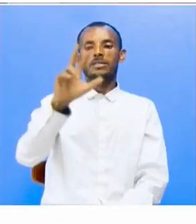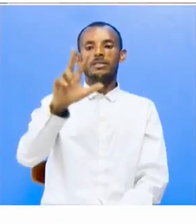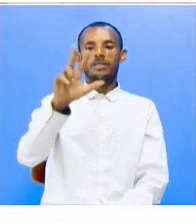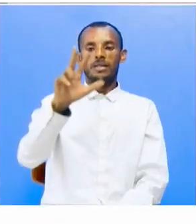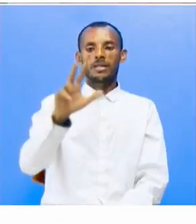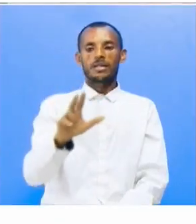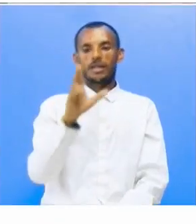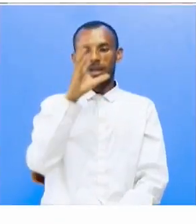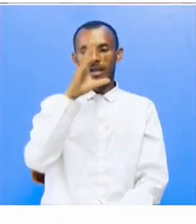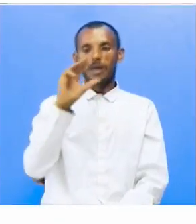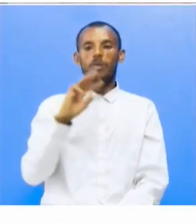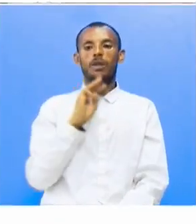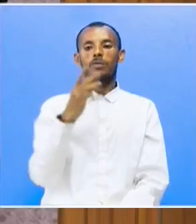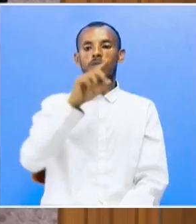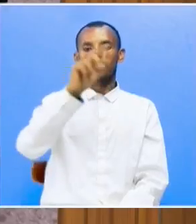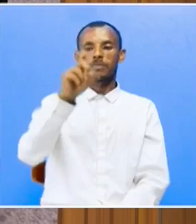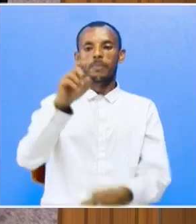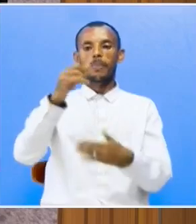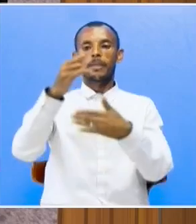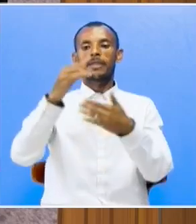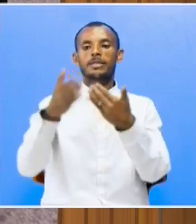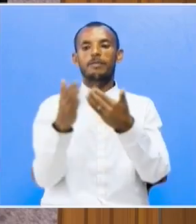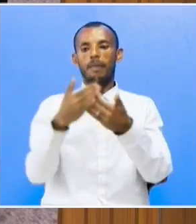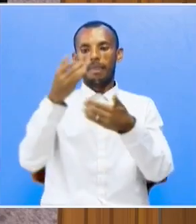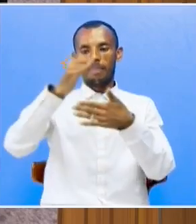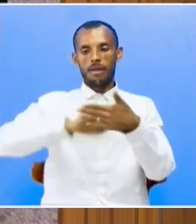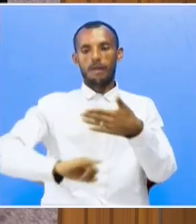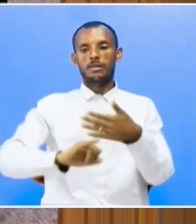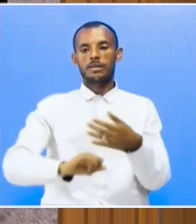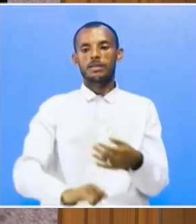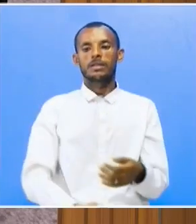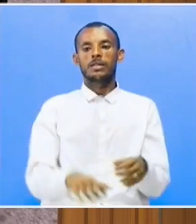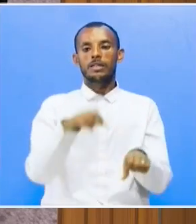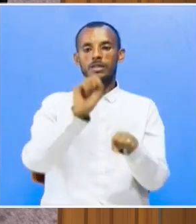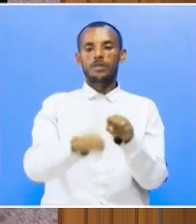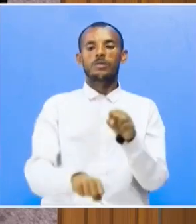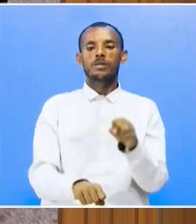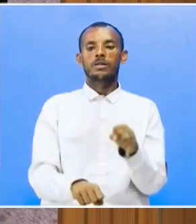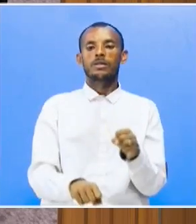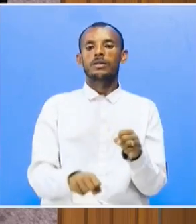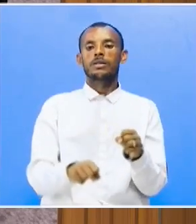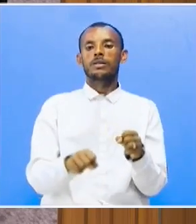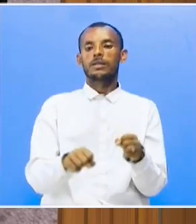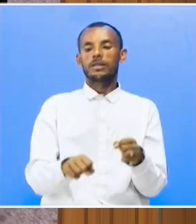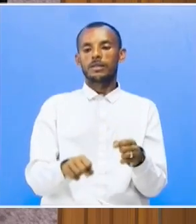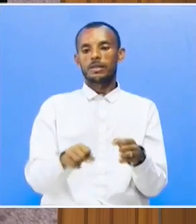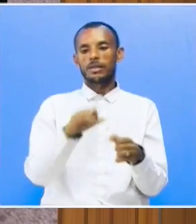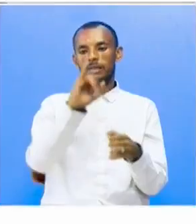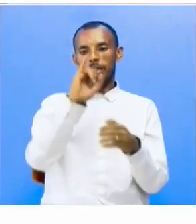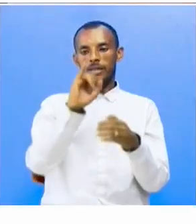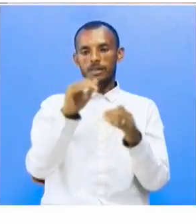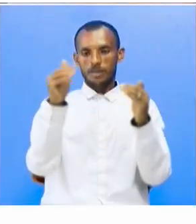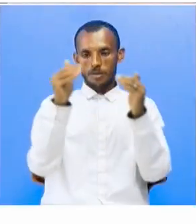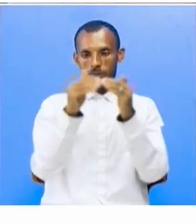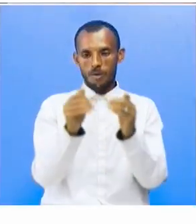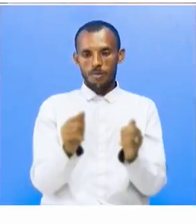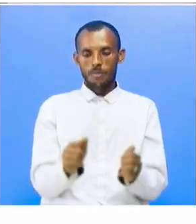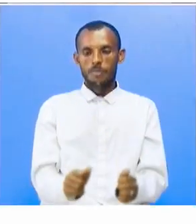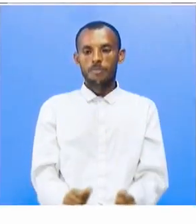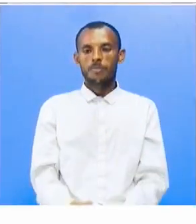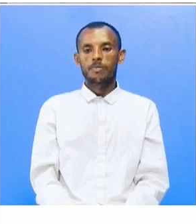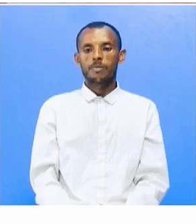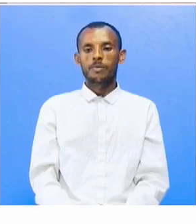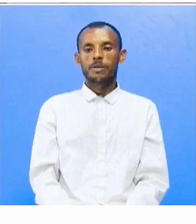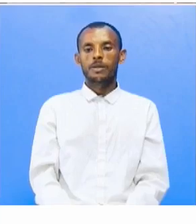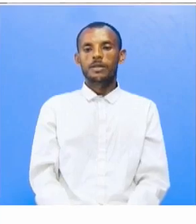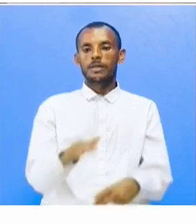And we are asked to calculate the simple interest. So the simple interest is given by, as